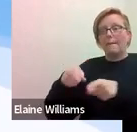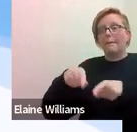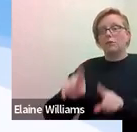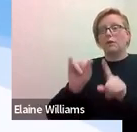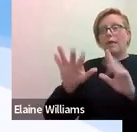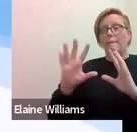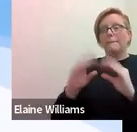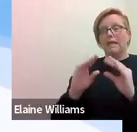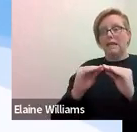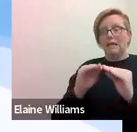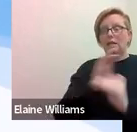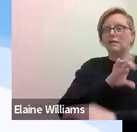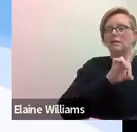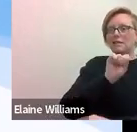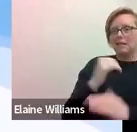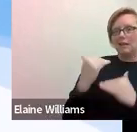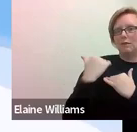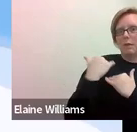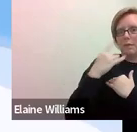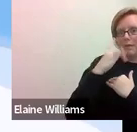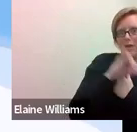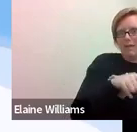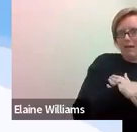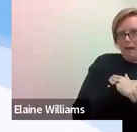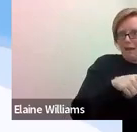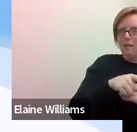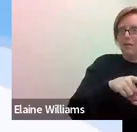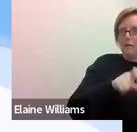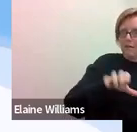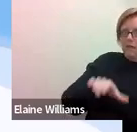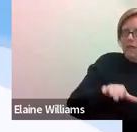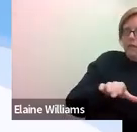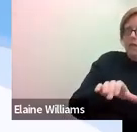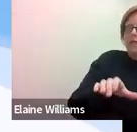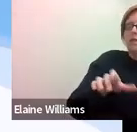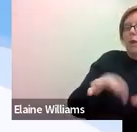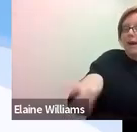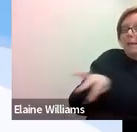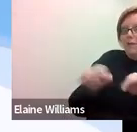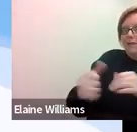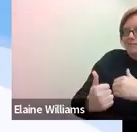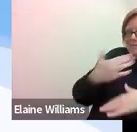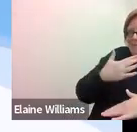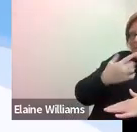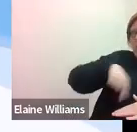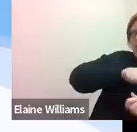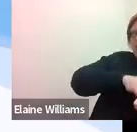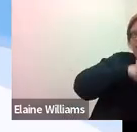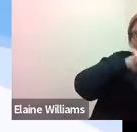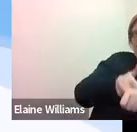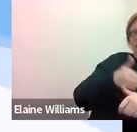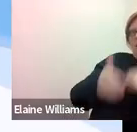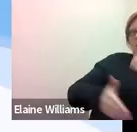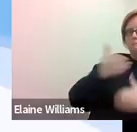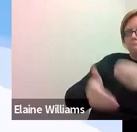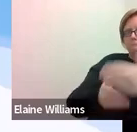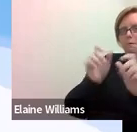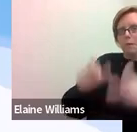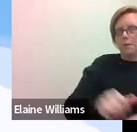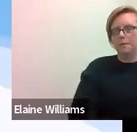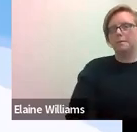is responsible for. So it's even more important that we have that information from that amendment and from the written